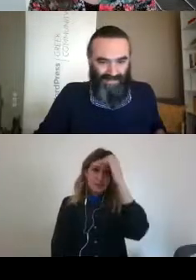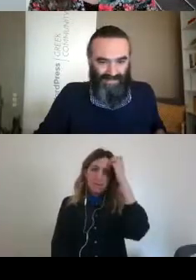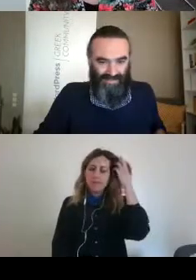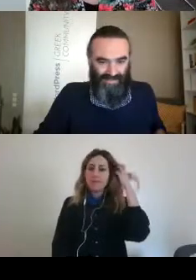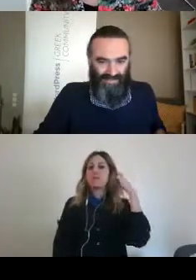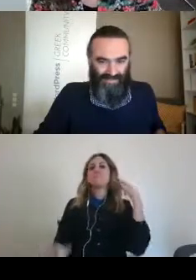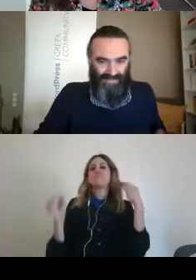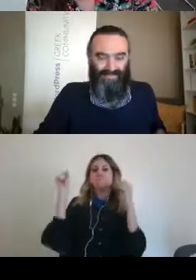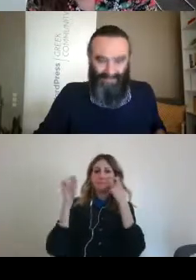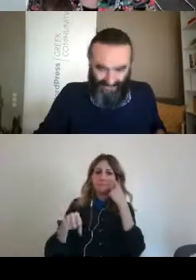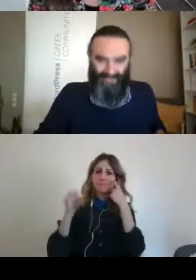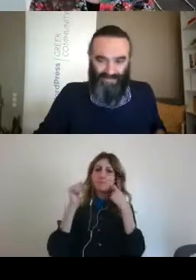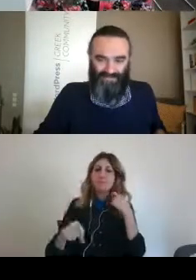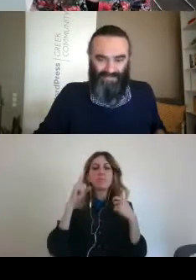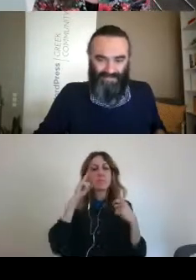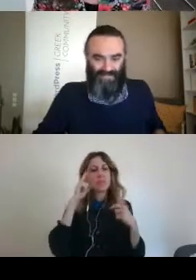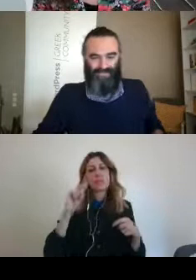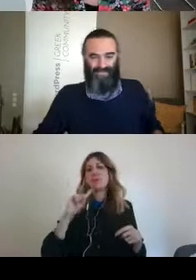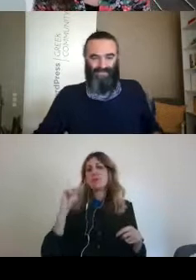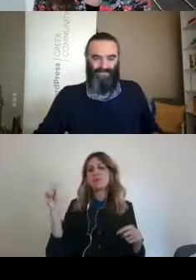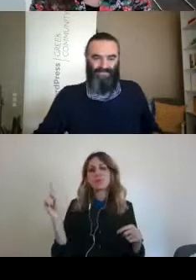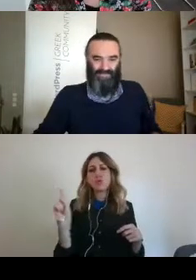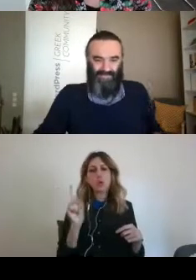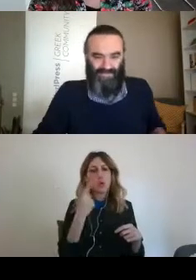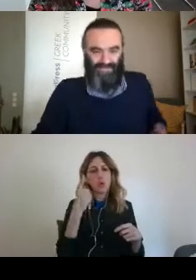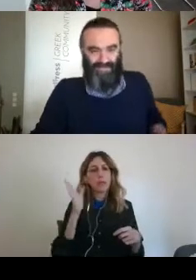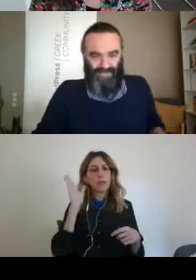Yes. I think everyone can see my screen now.